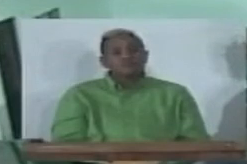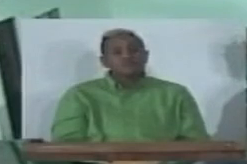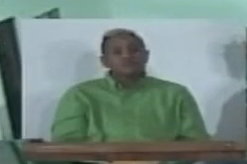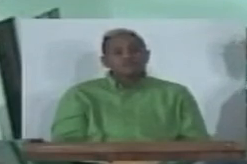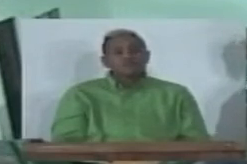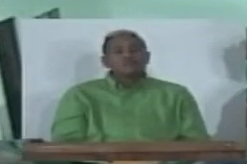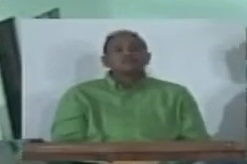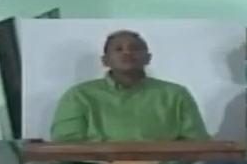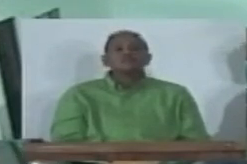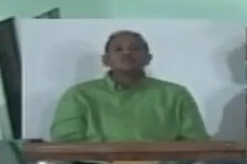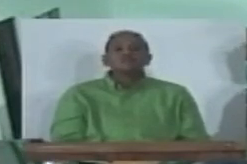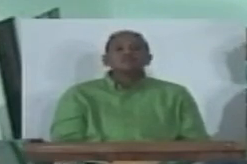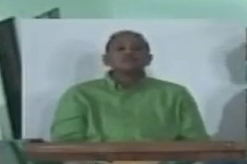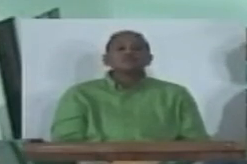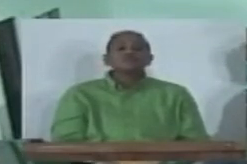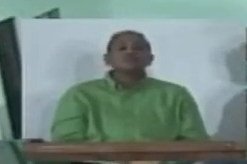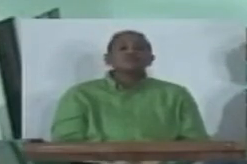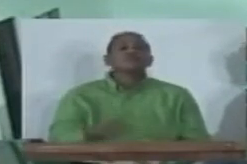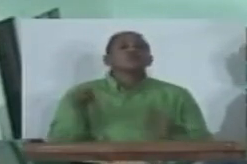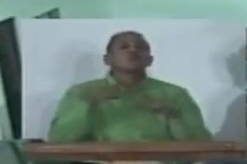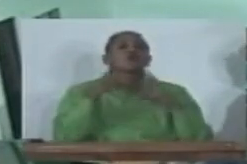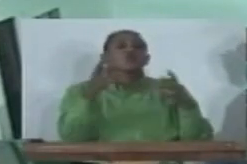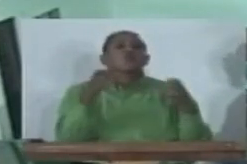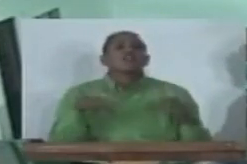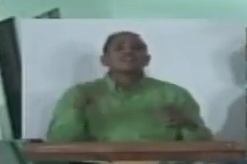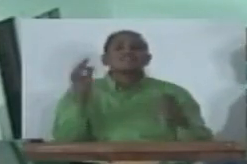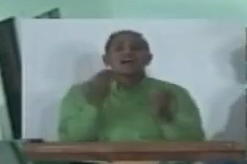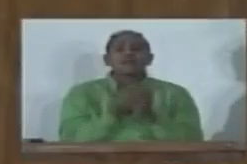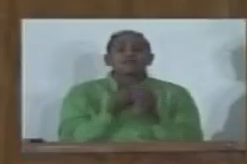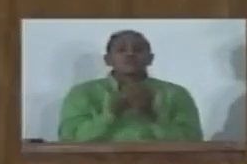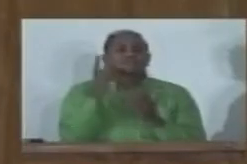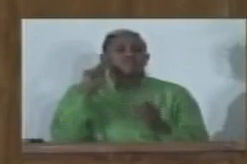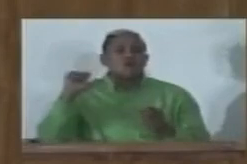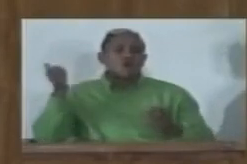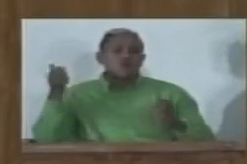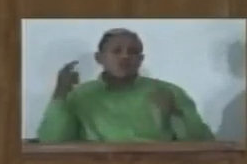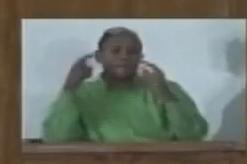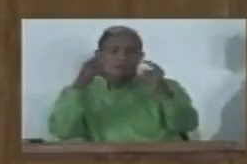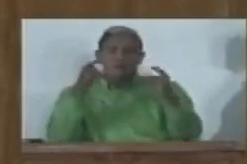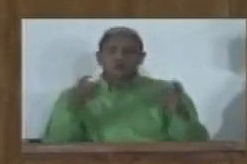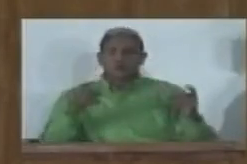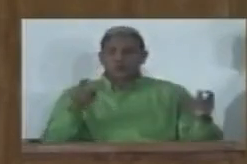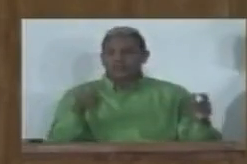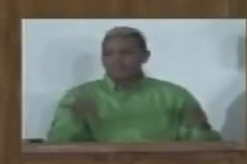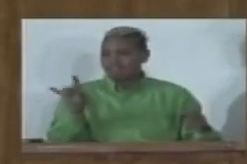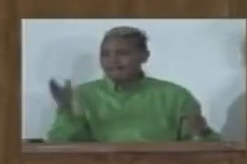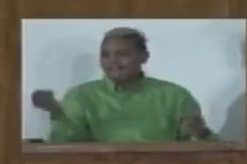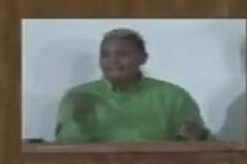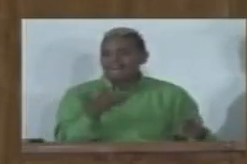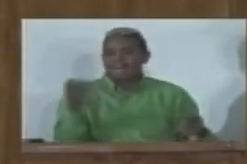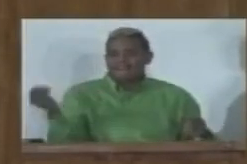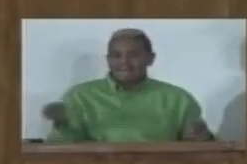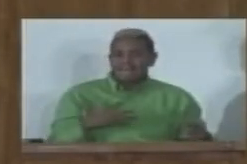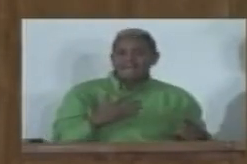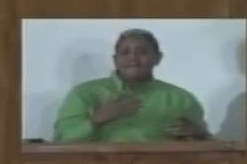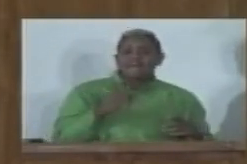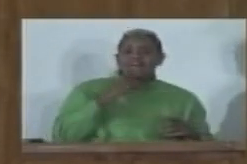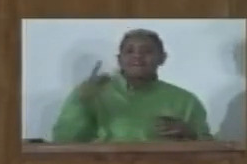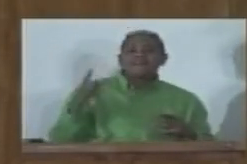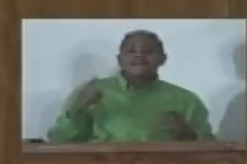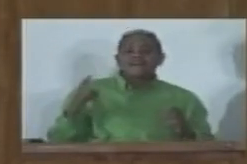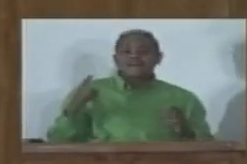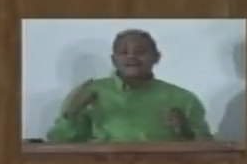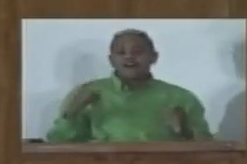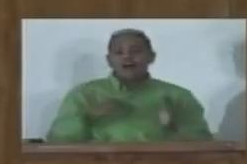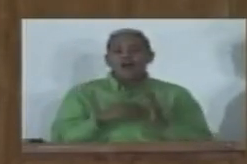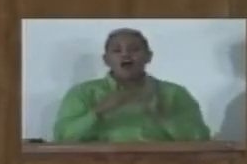Mr. President, when you want to find money for other purposes, it is quickly found and often goes to